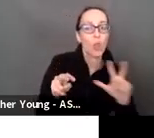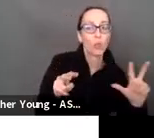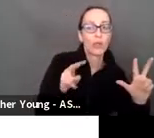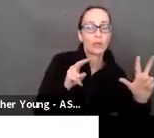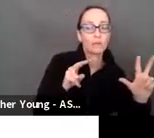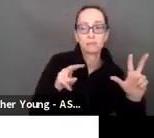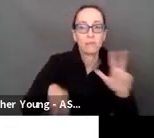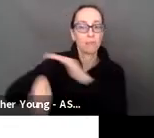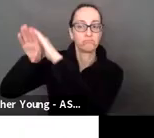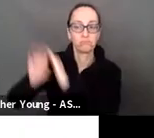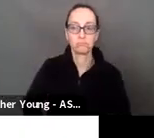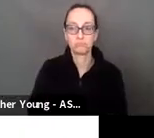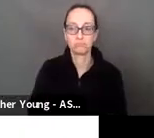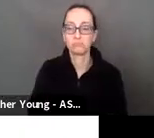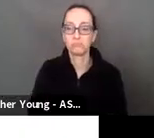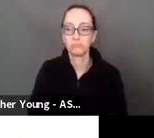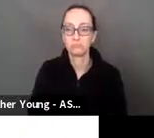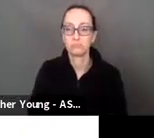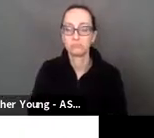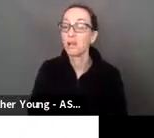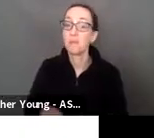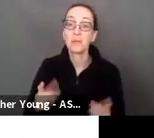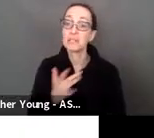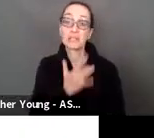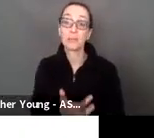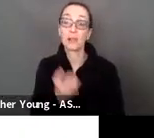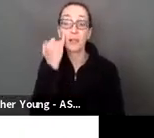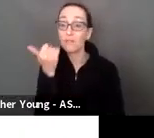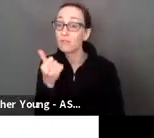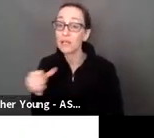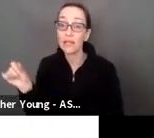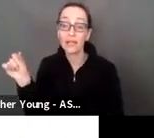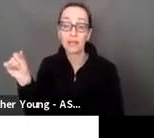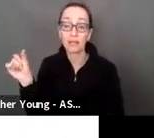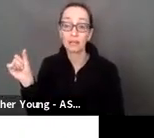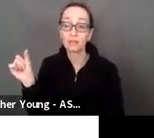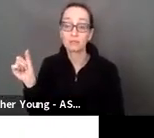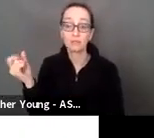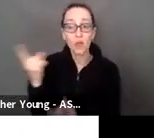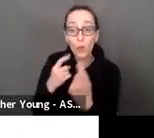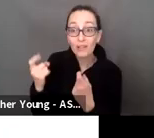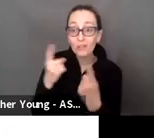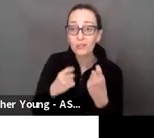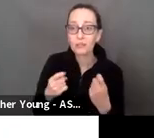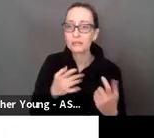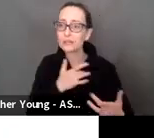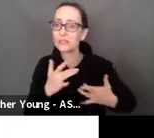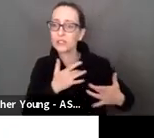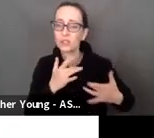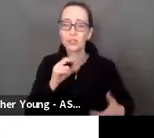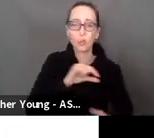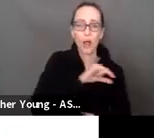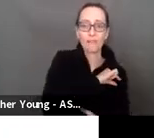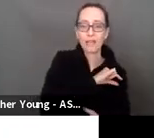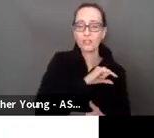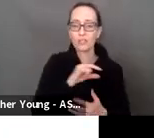typically. But if you you do have a question, you are, worried about